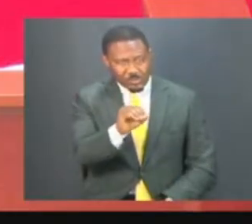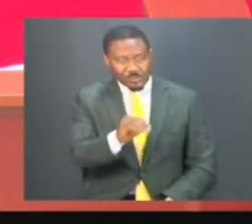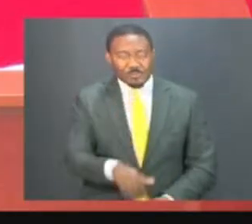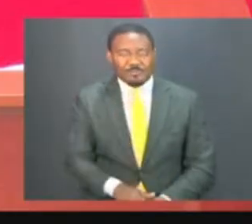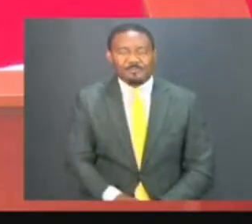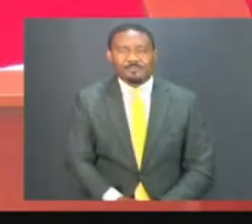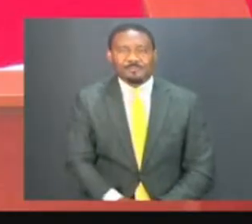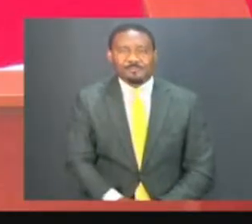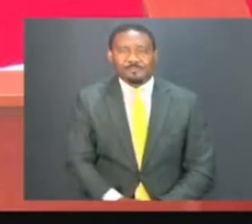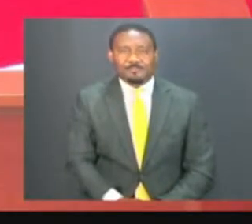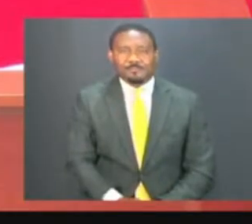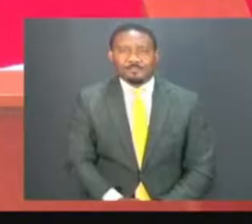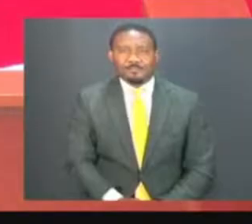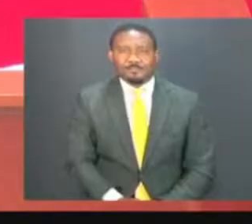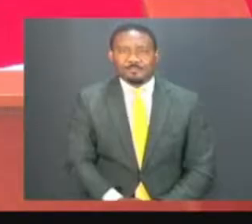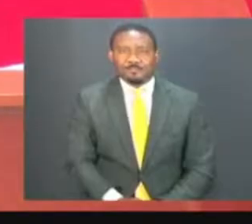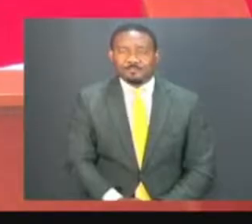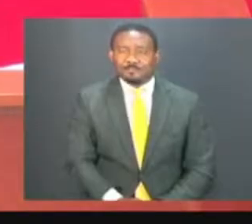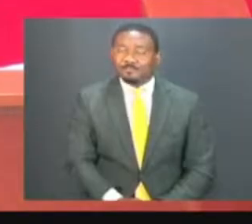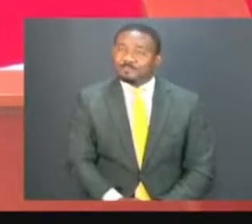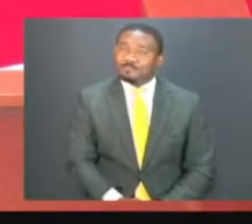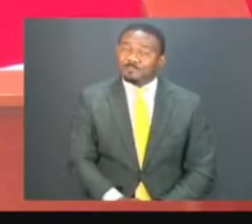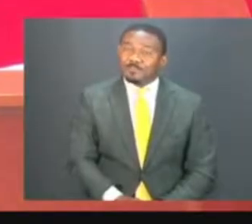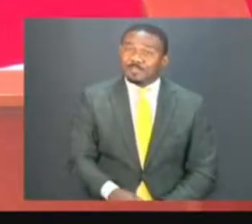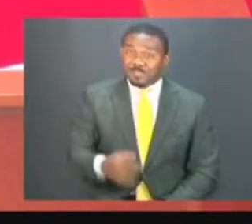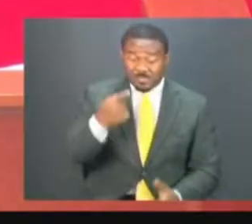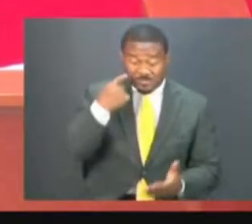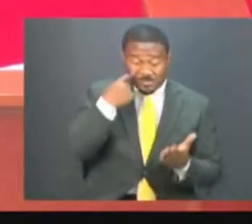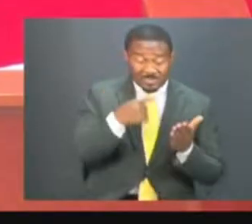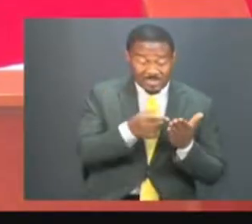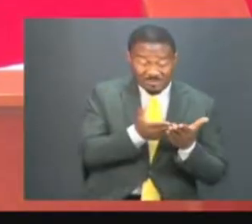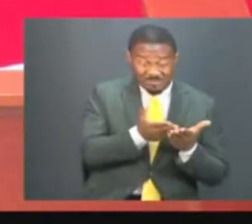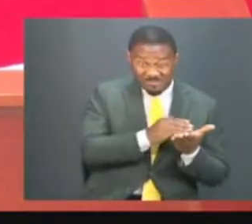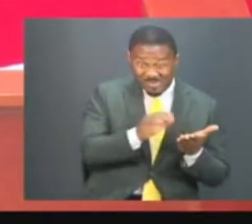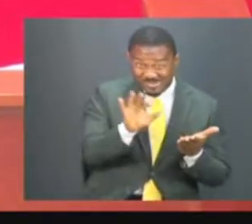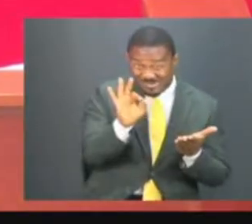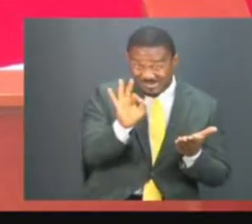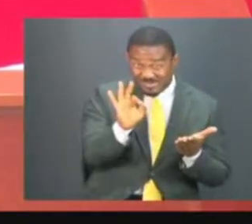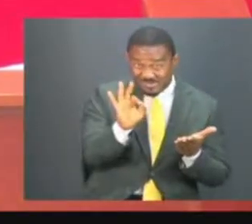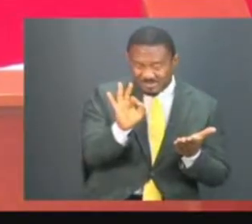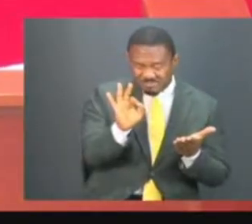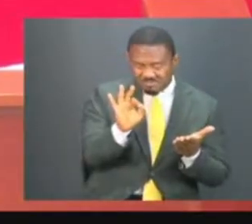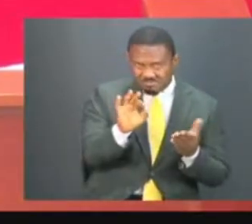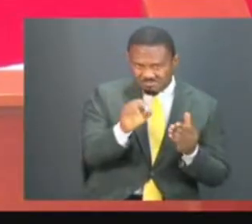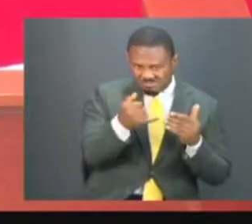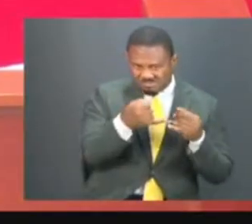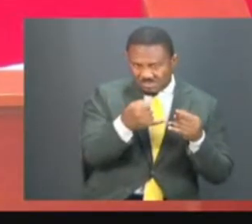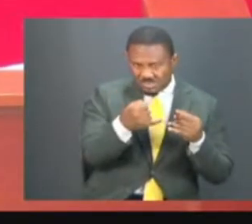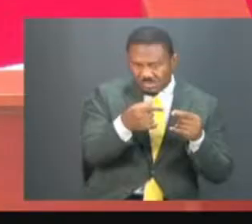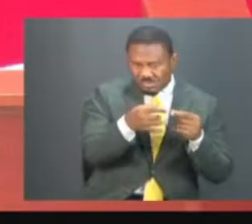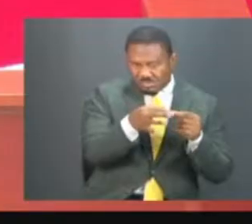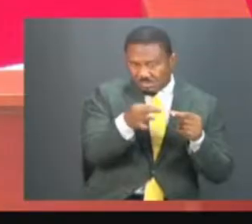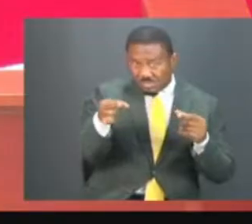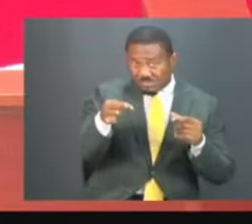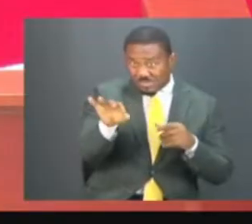Mr. Speaker, with respect on page 9, item 8, statements,